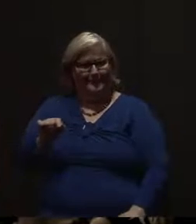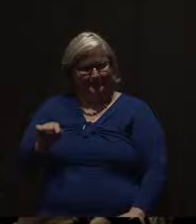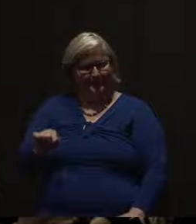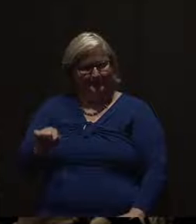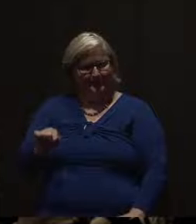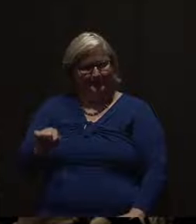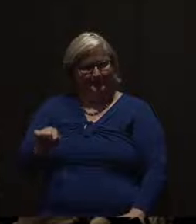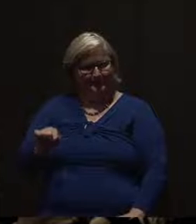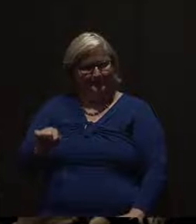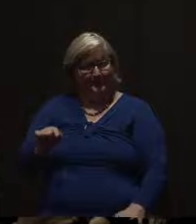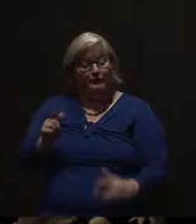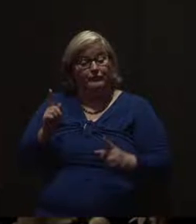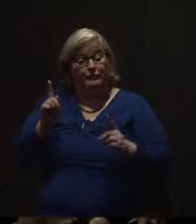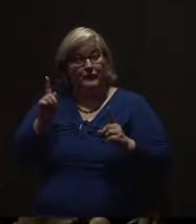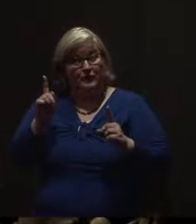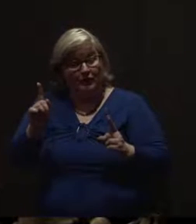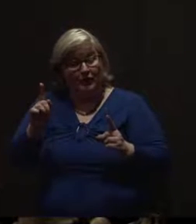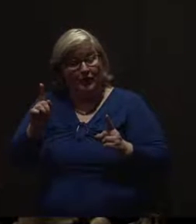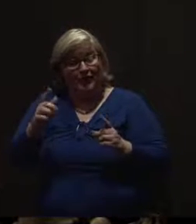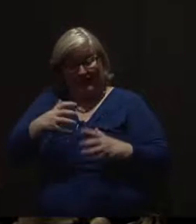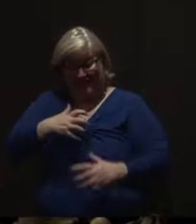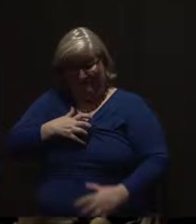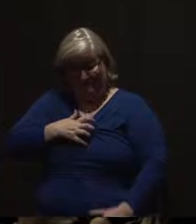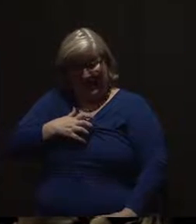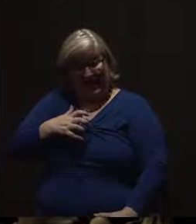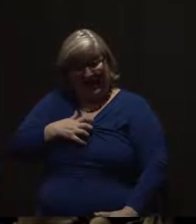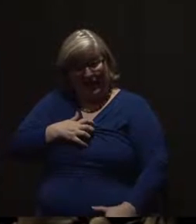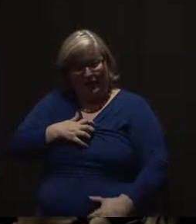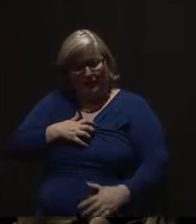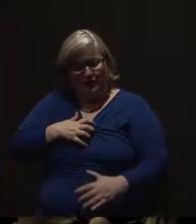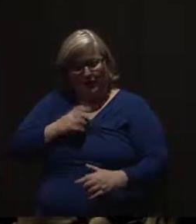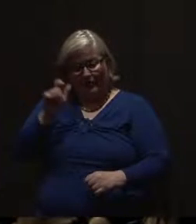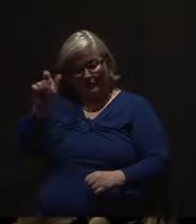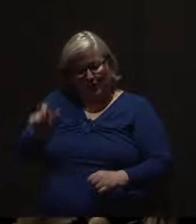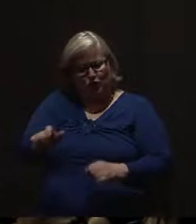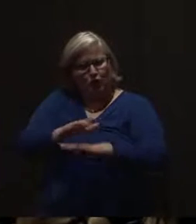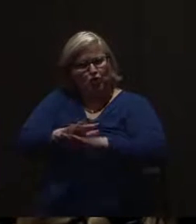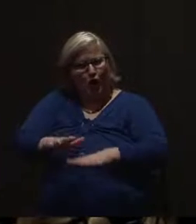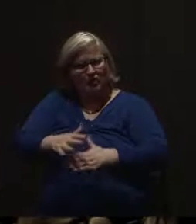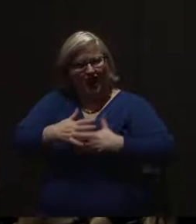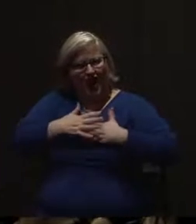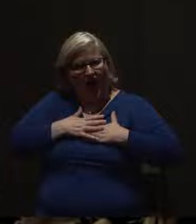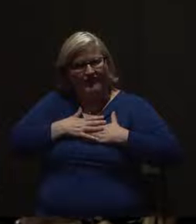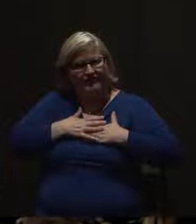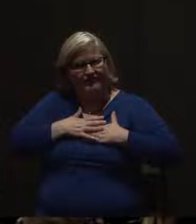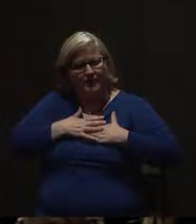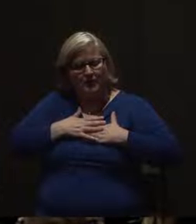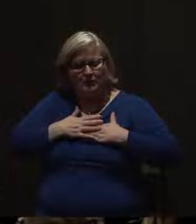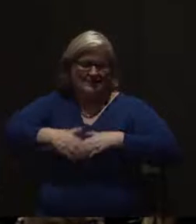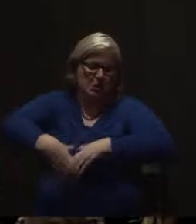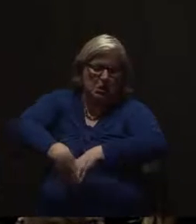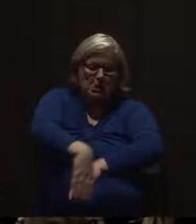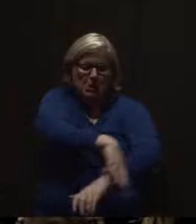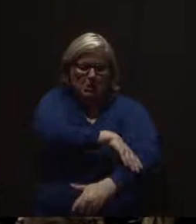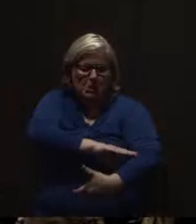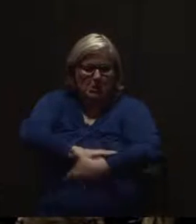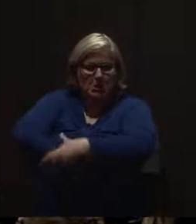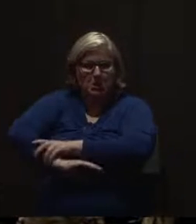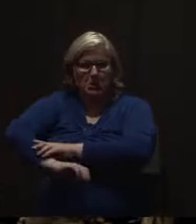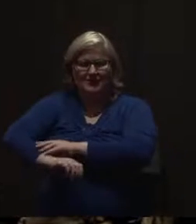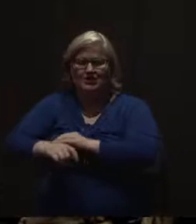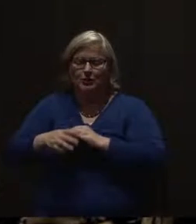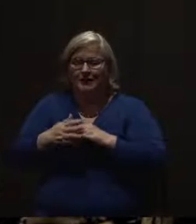lecture. And the fear not to be loved, to have to do an enormous amount of work to deserve